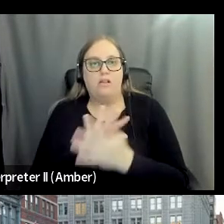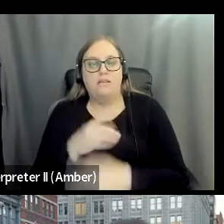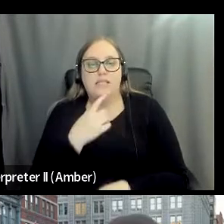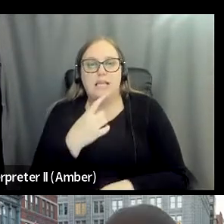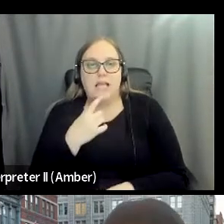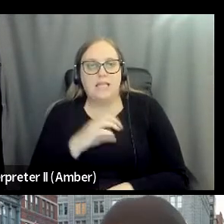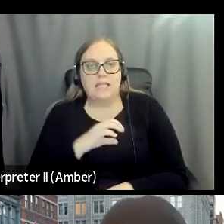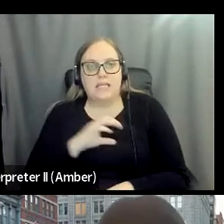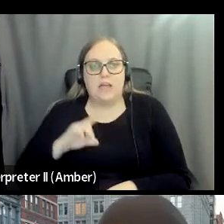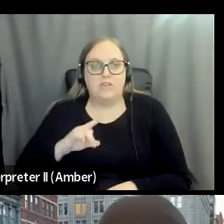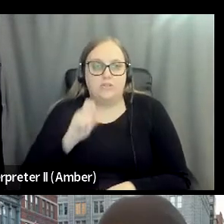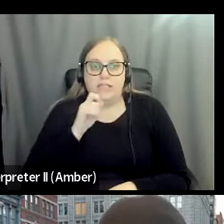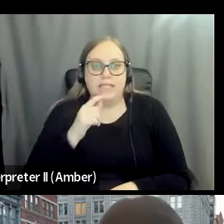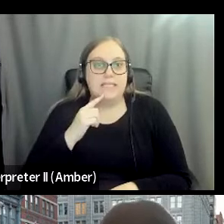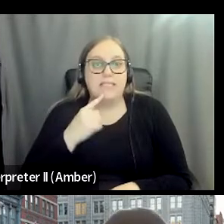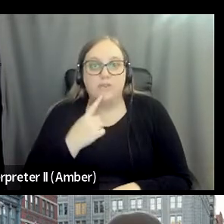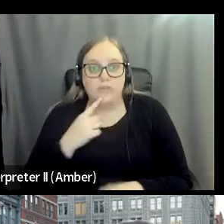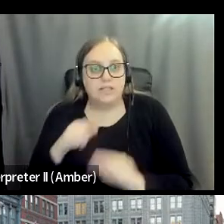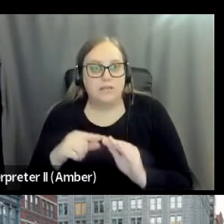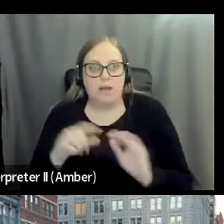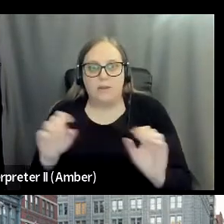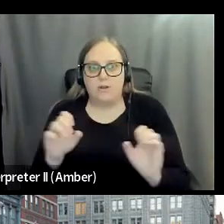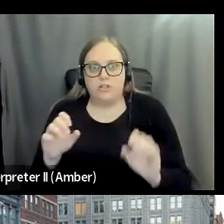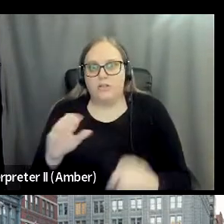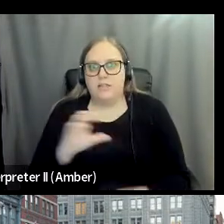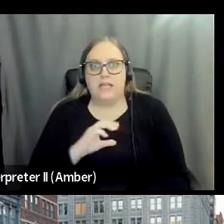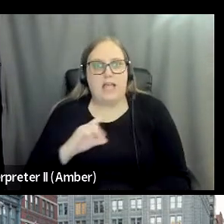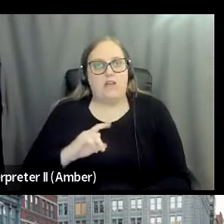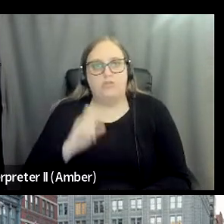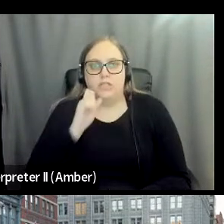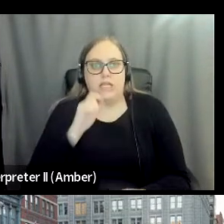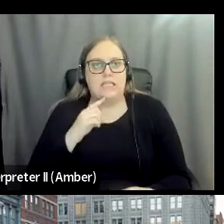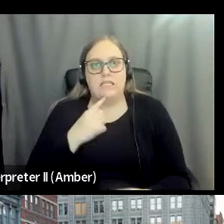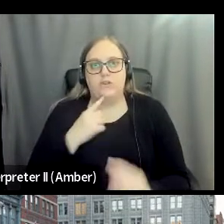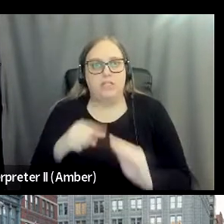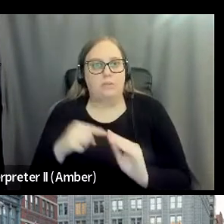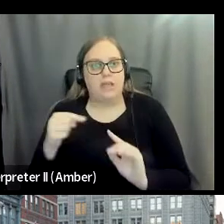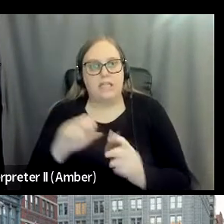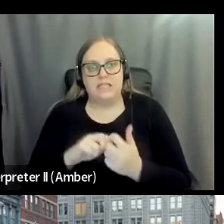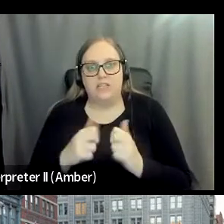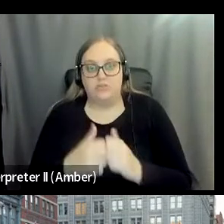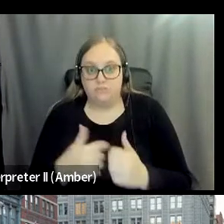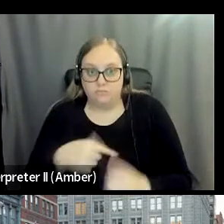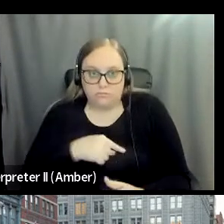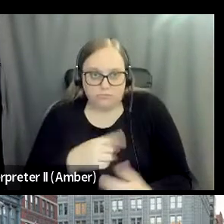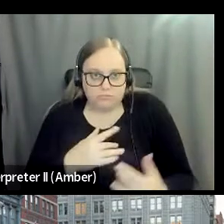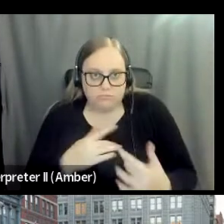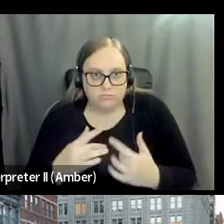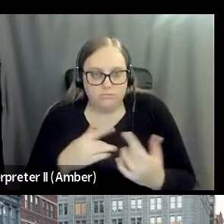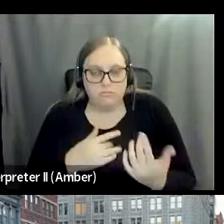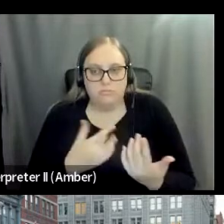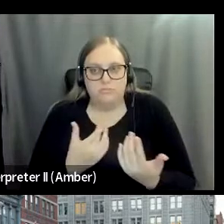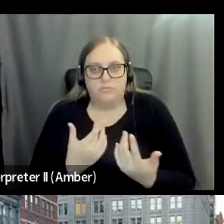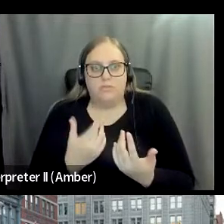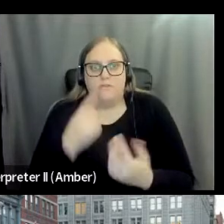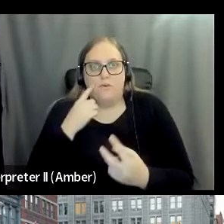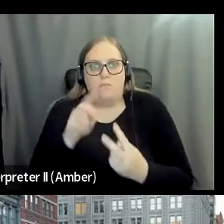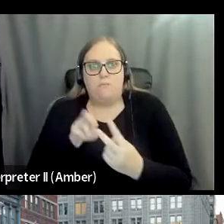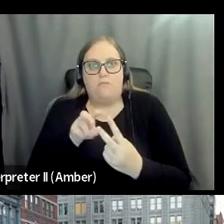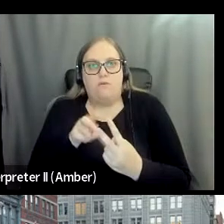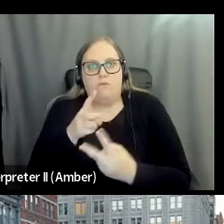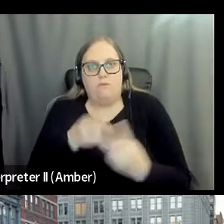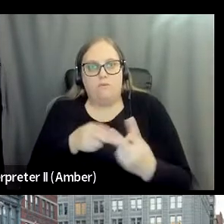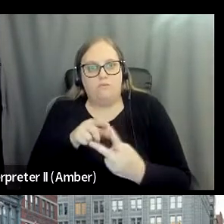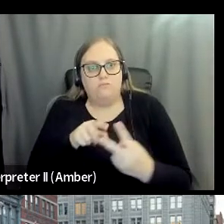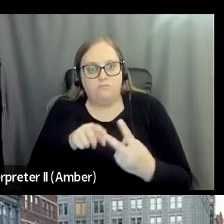that the council is not serious about an emergency, that the council is not serious about this particular issue, or excuse me, either issue